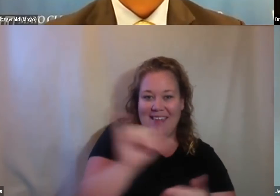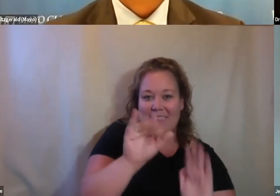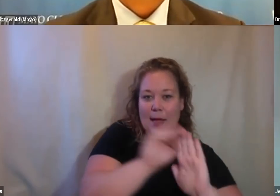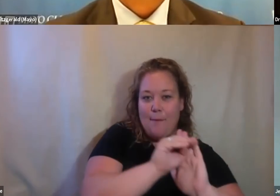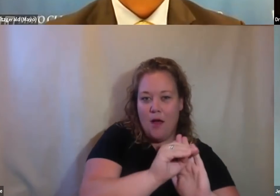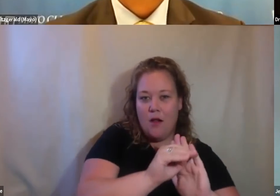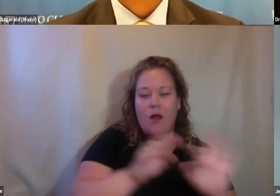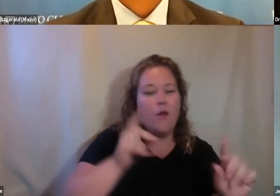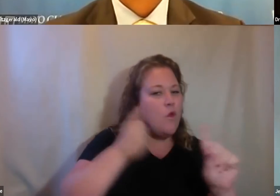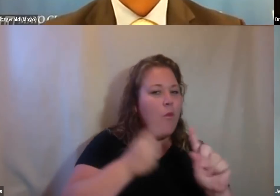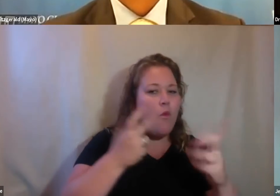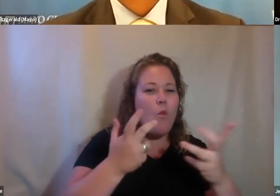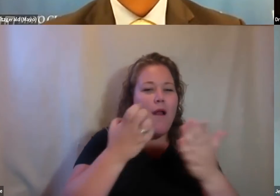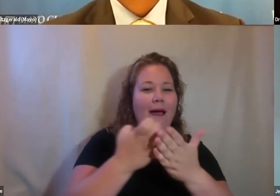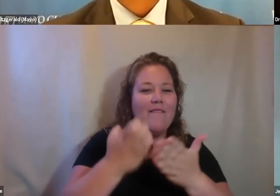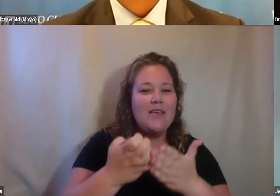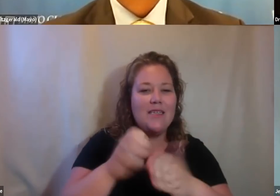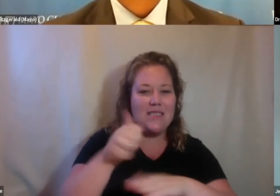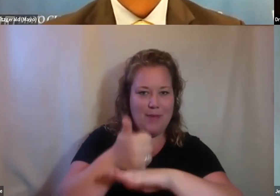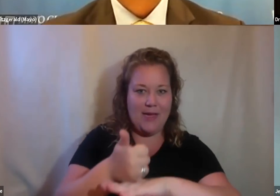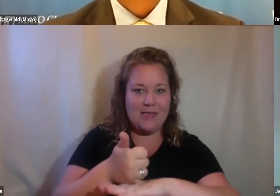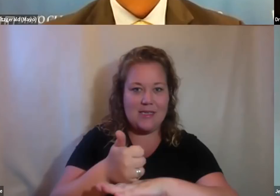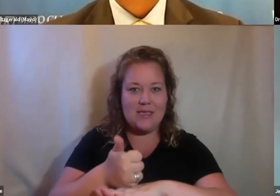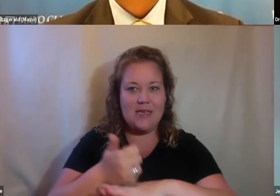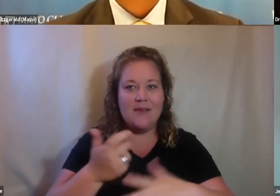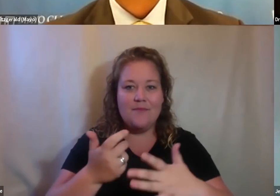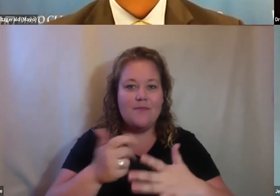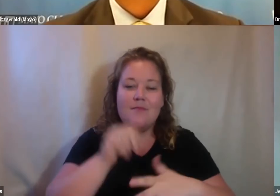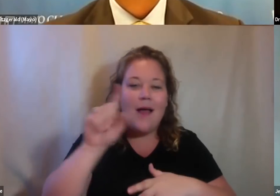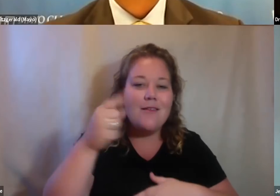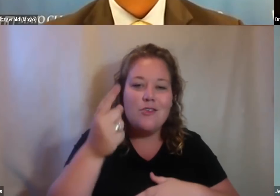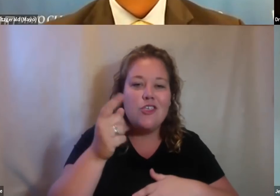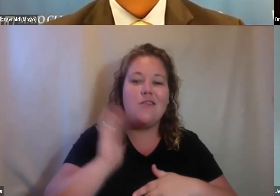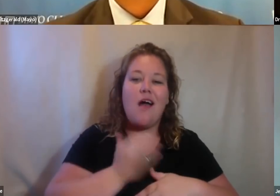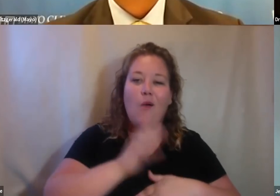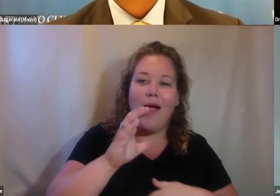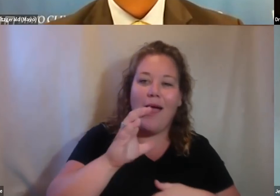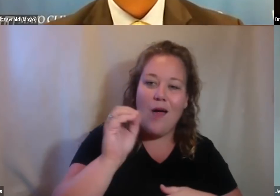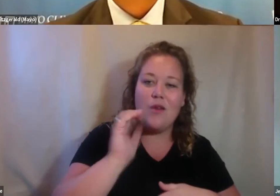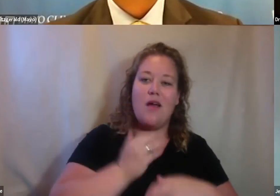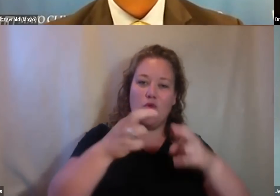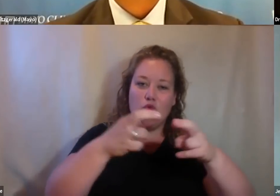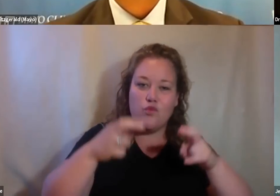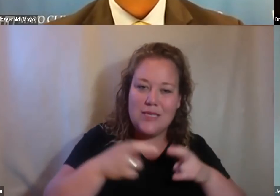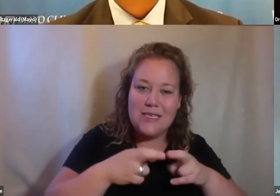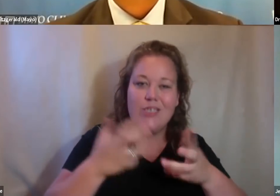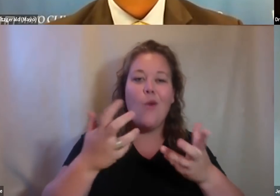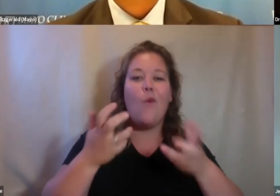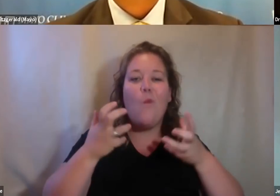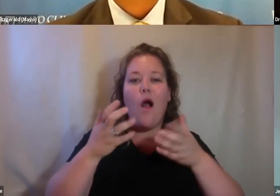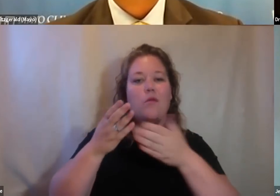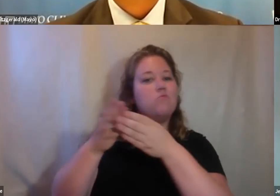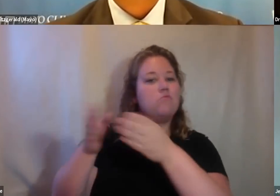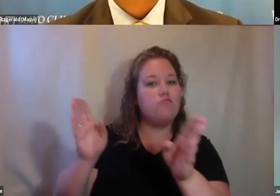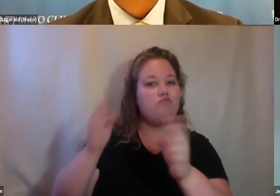be consistent more than just even in our county or our region. So I think that's one important reason why.